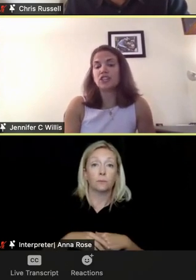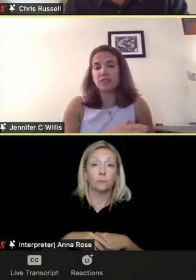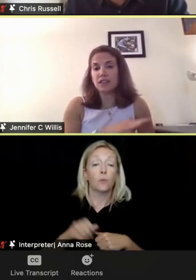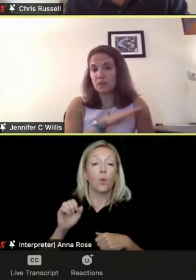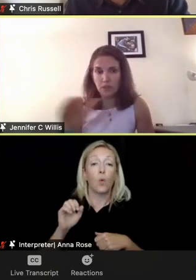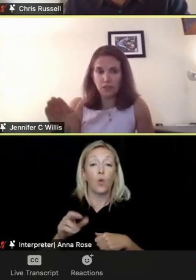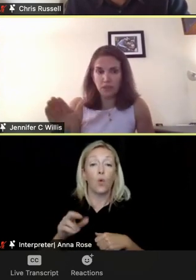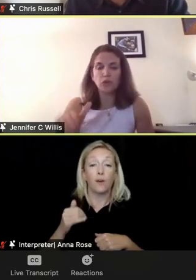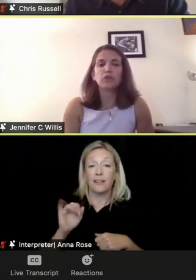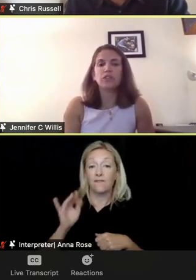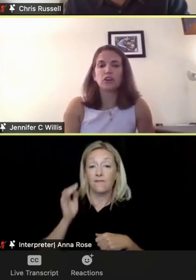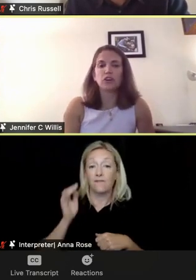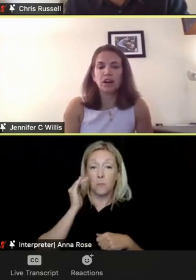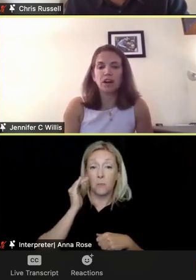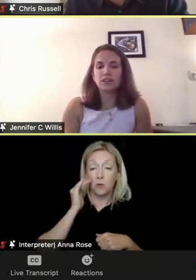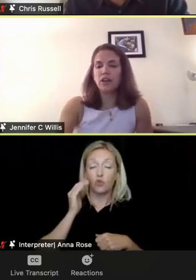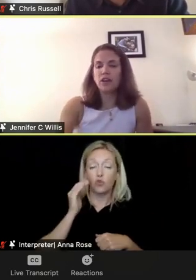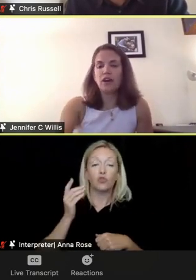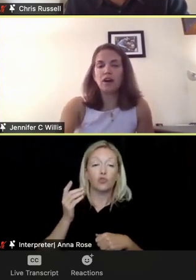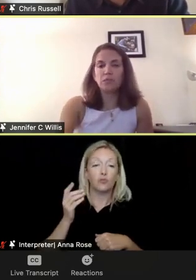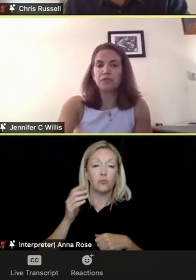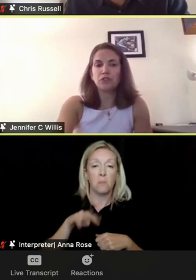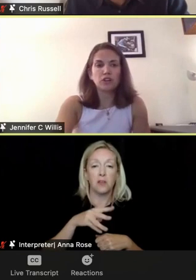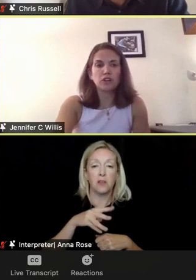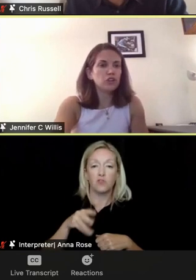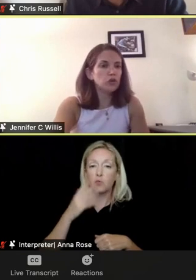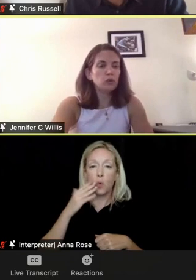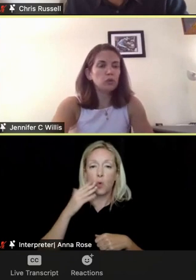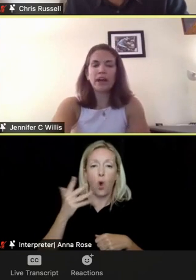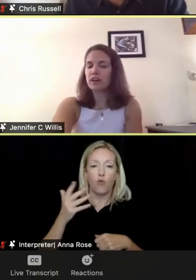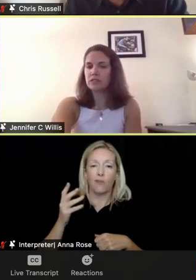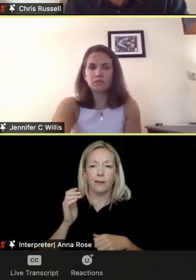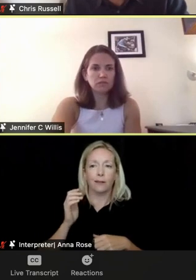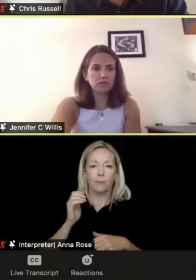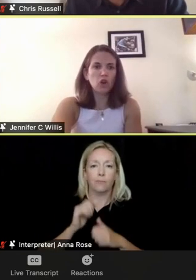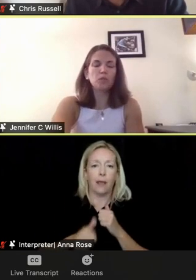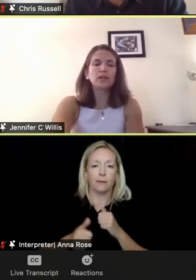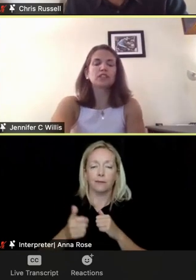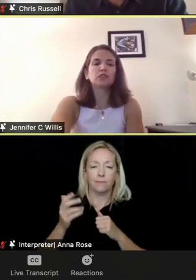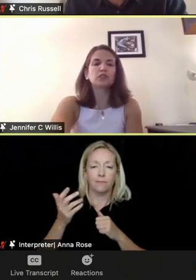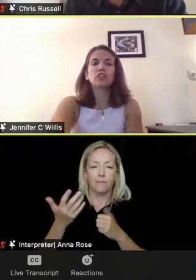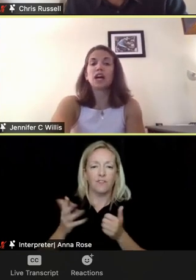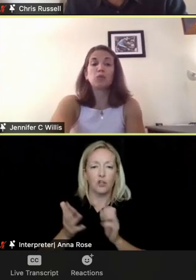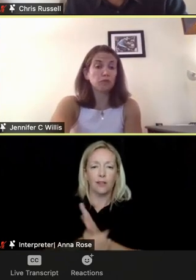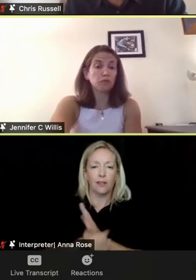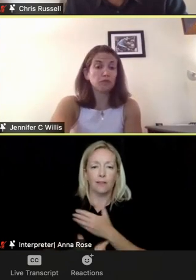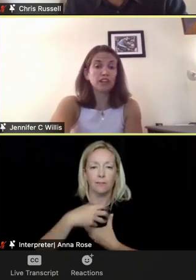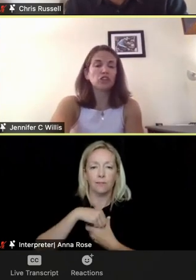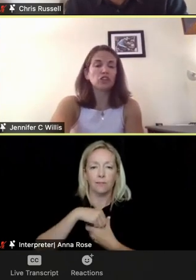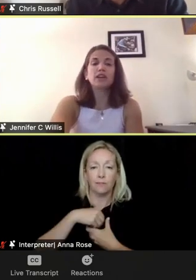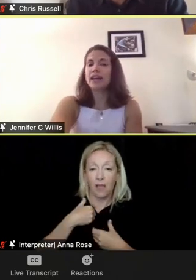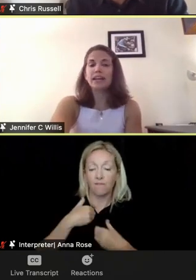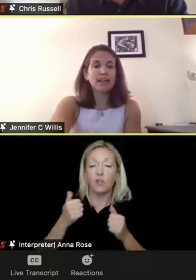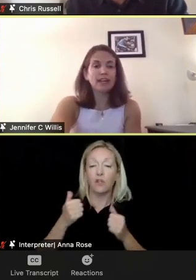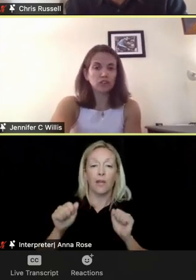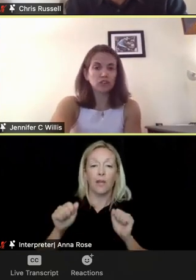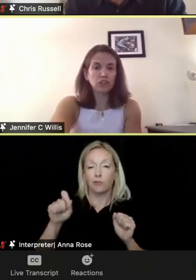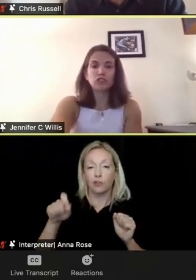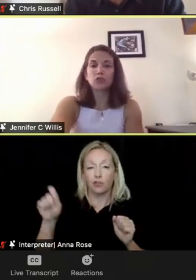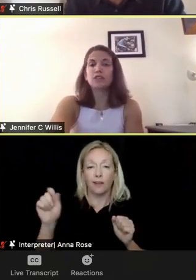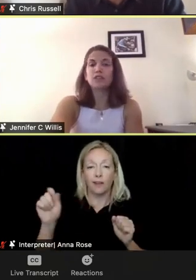surpassed this stage if that's something that you know that they are beyond. But if you're a new parent opening this for the first time or a professional,